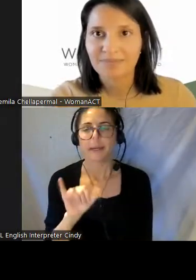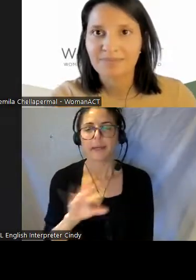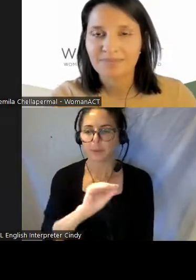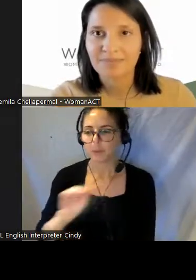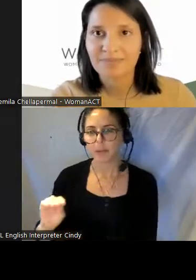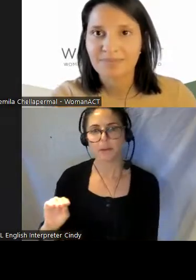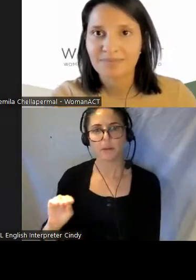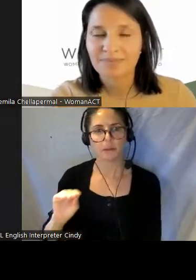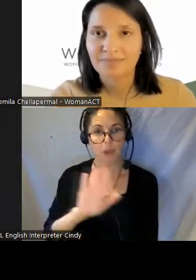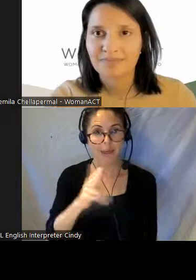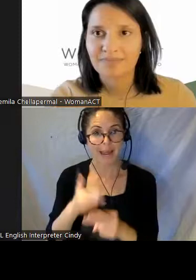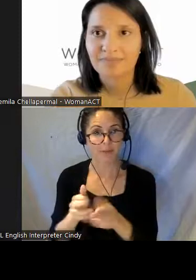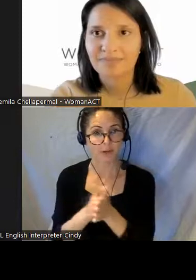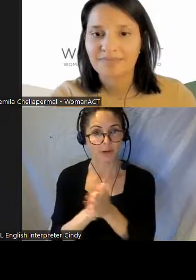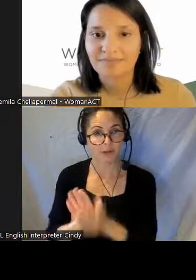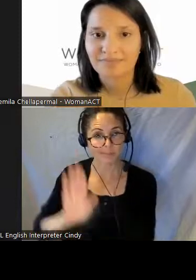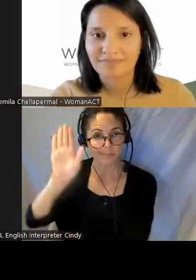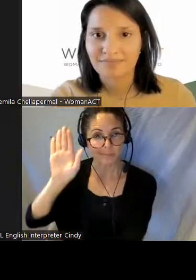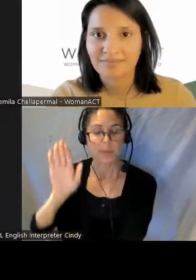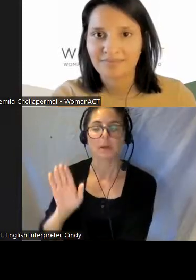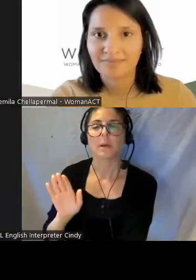ask a question. I'm just trying to put my,